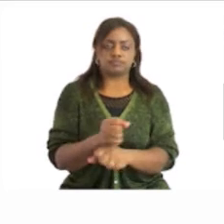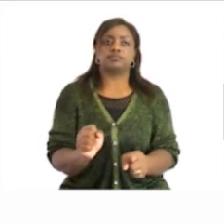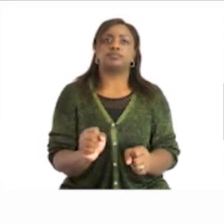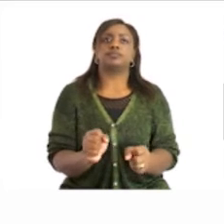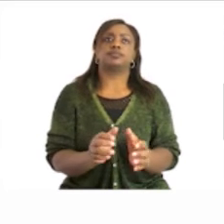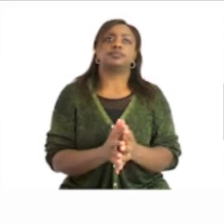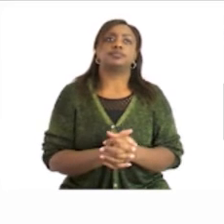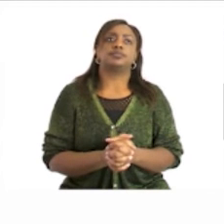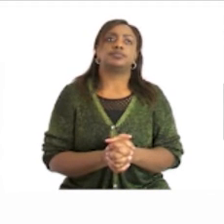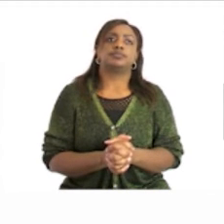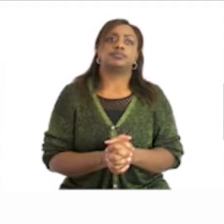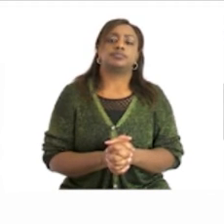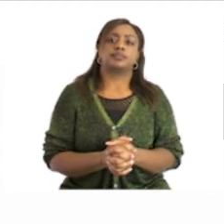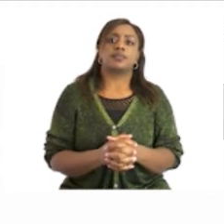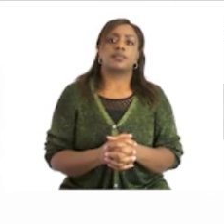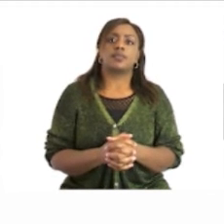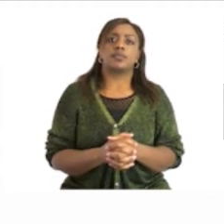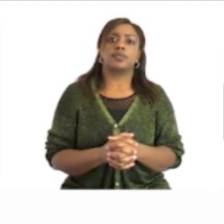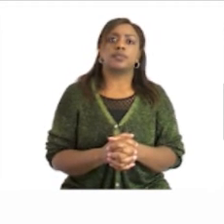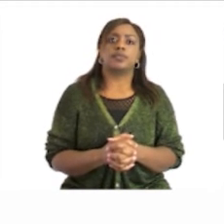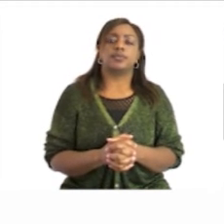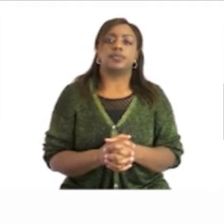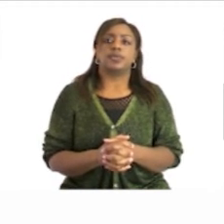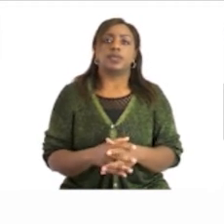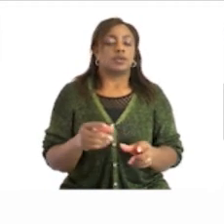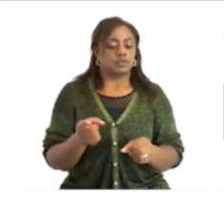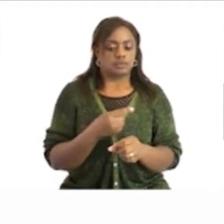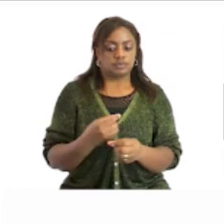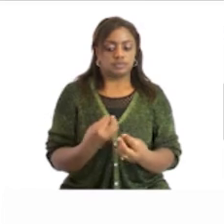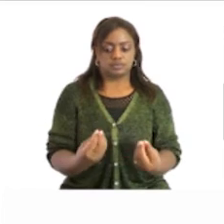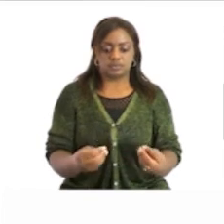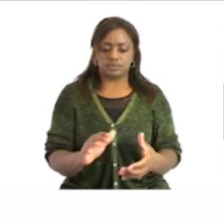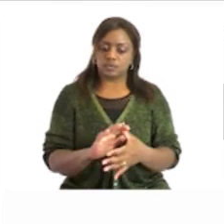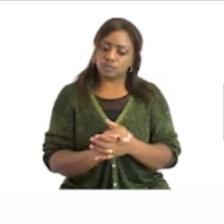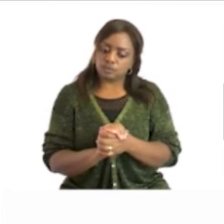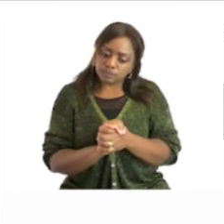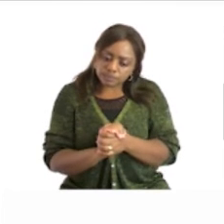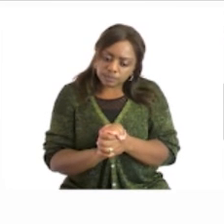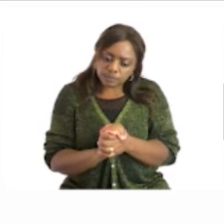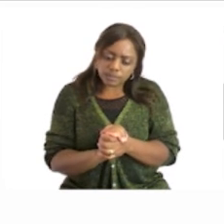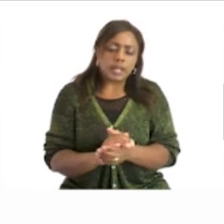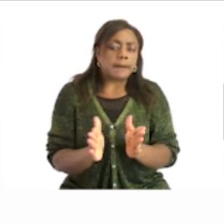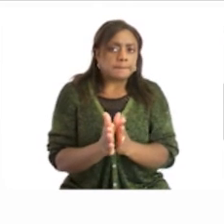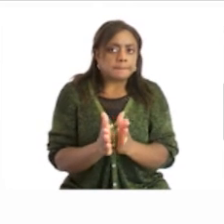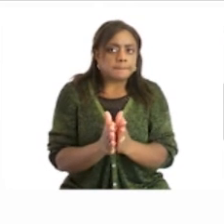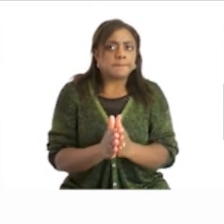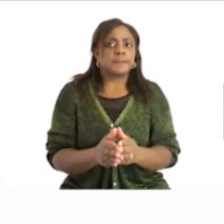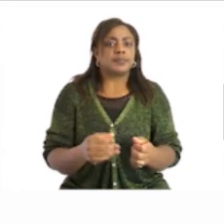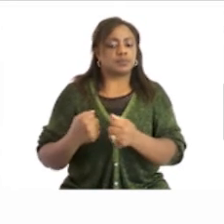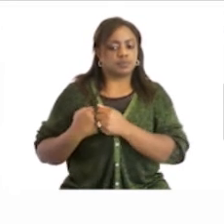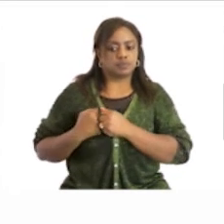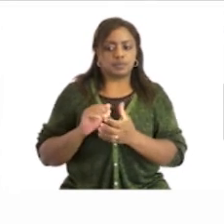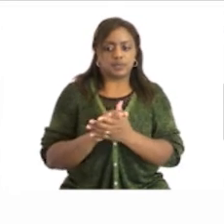clean. Okay, and it is very important, you guys, to help around the house as well. Help your parents to